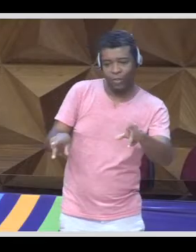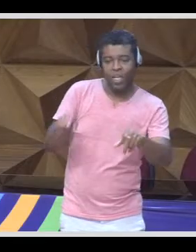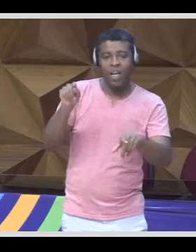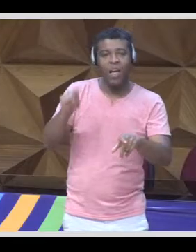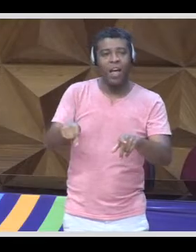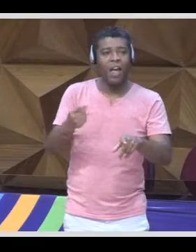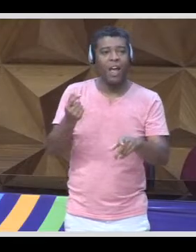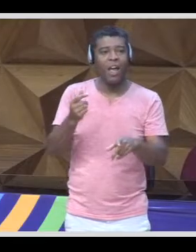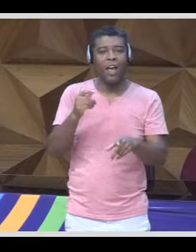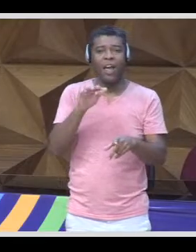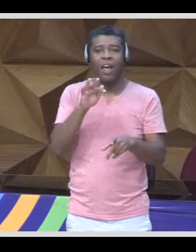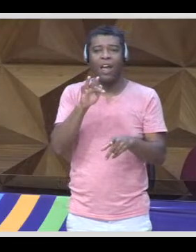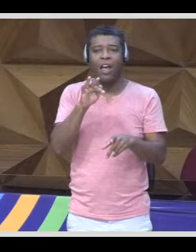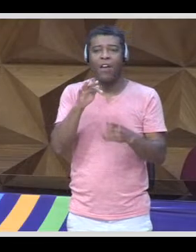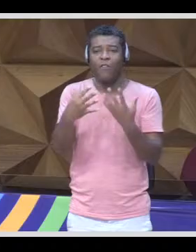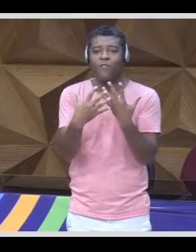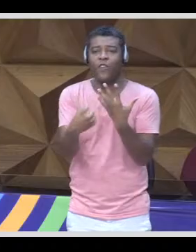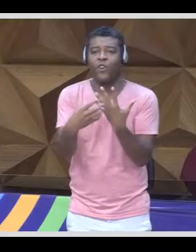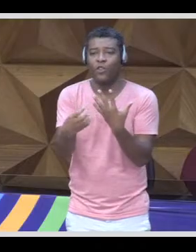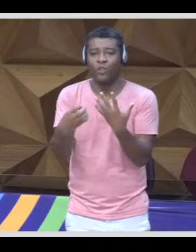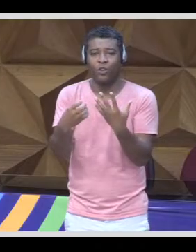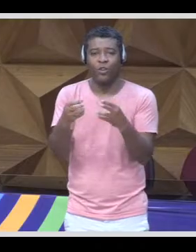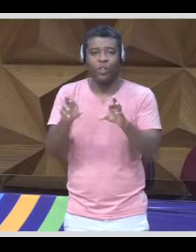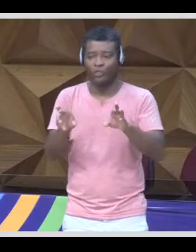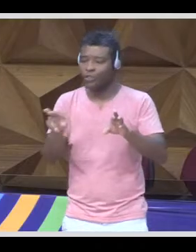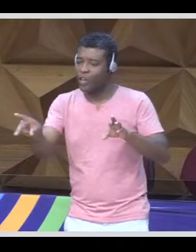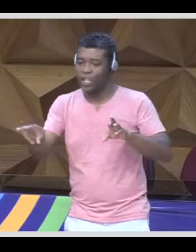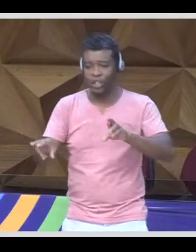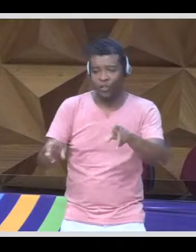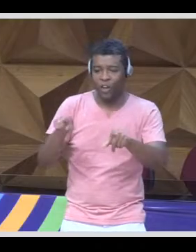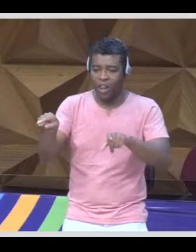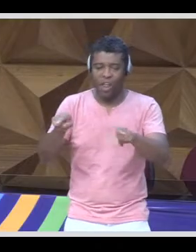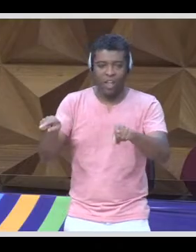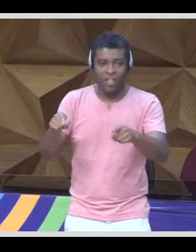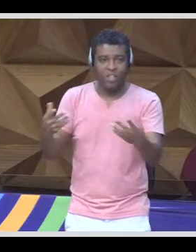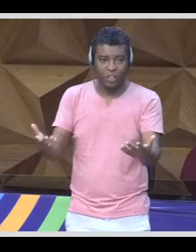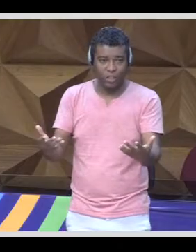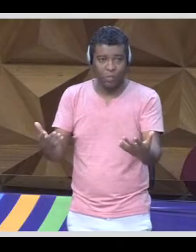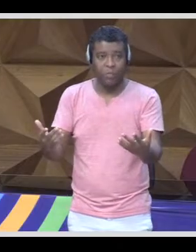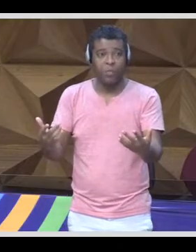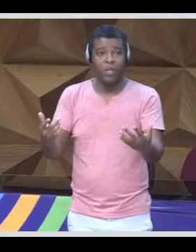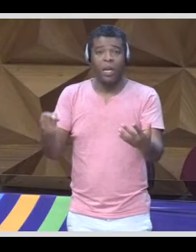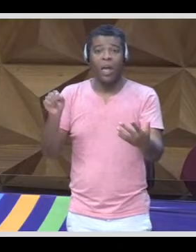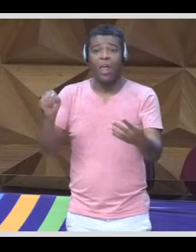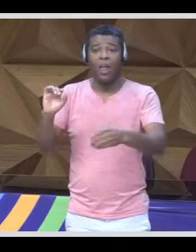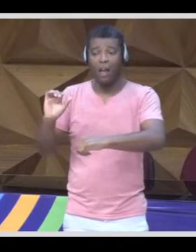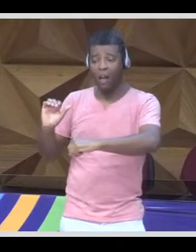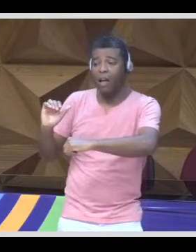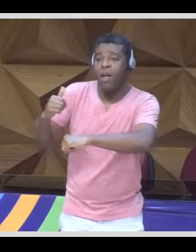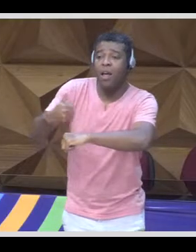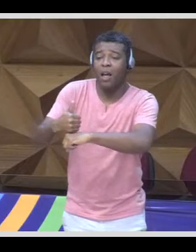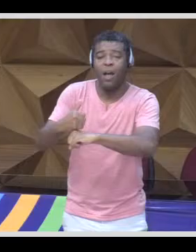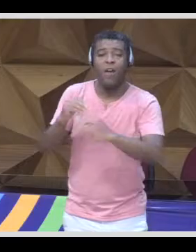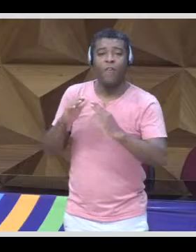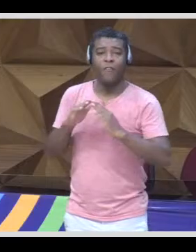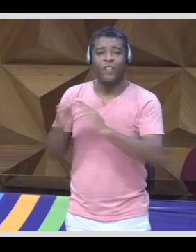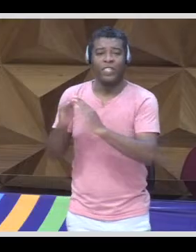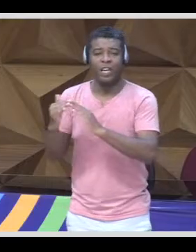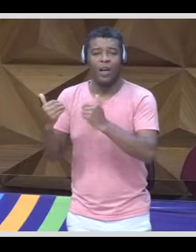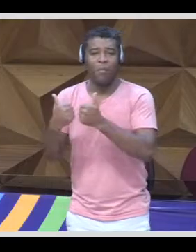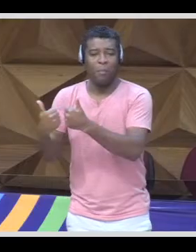more conservative technique. If disparate filter reviews the core of the